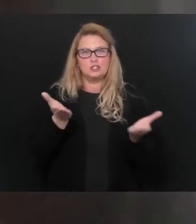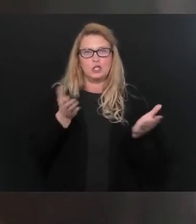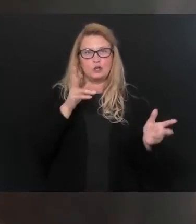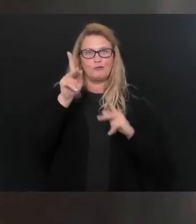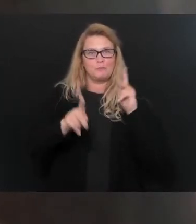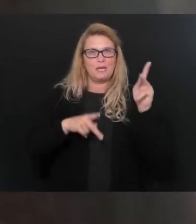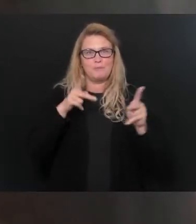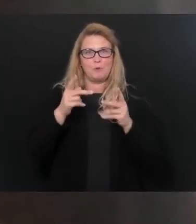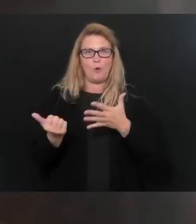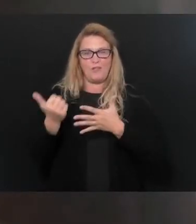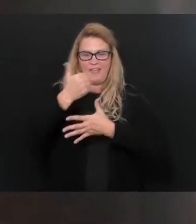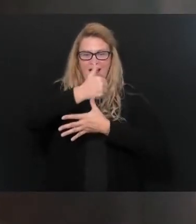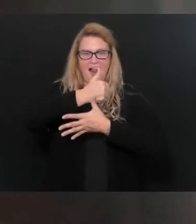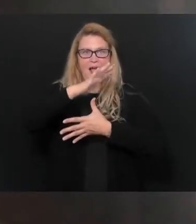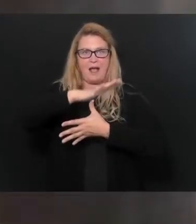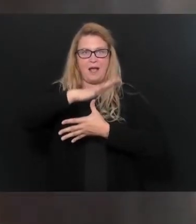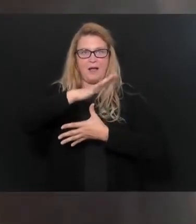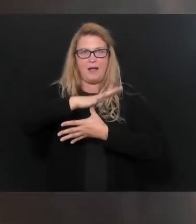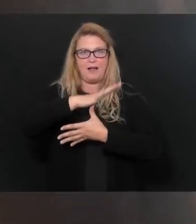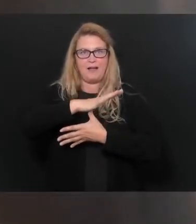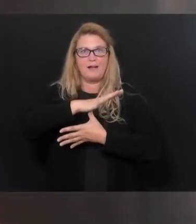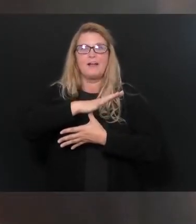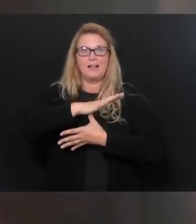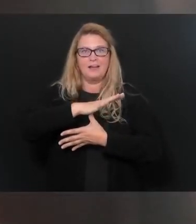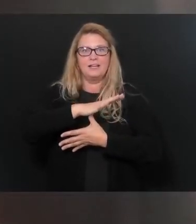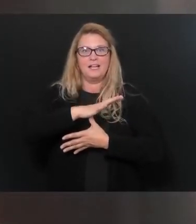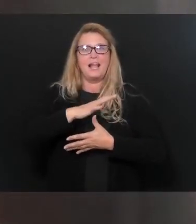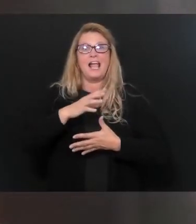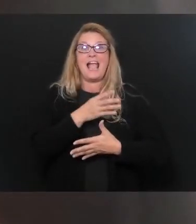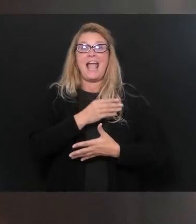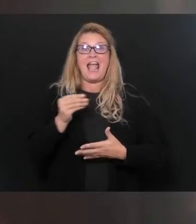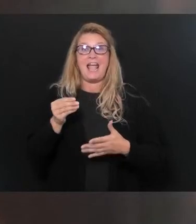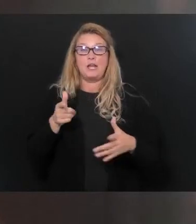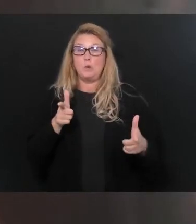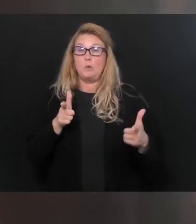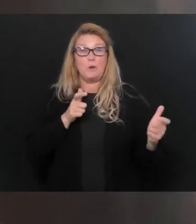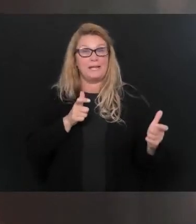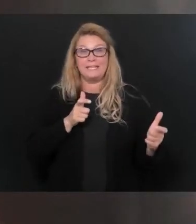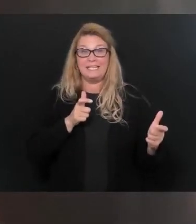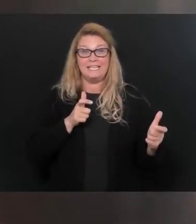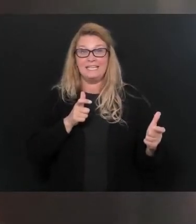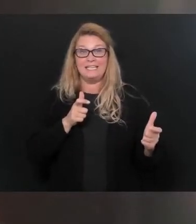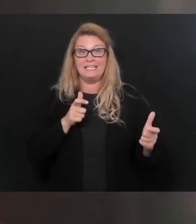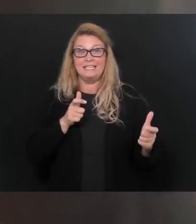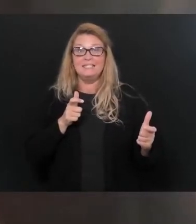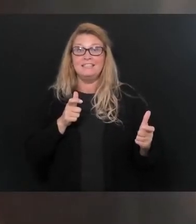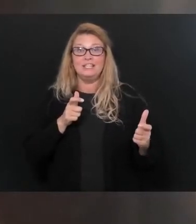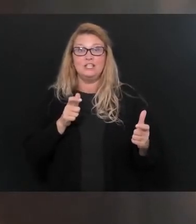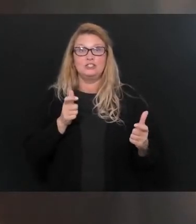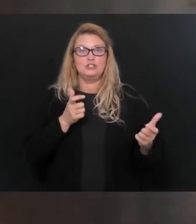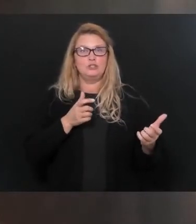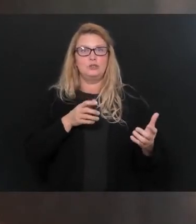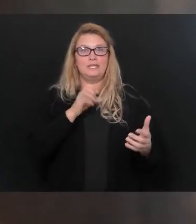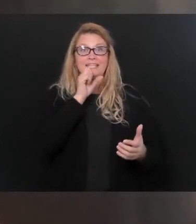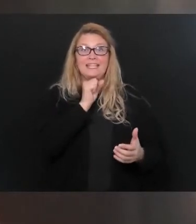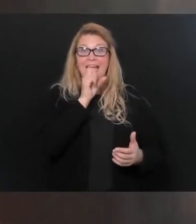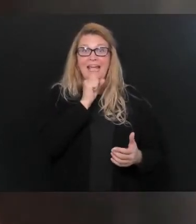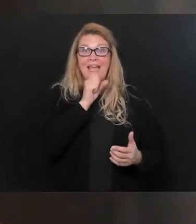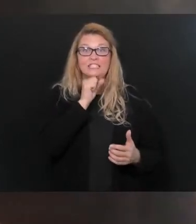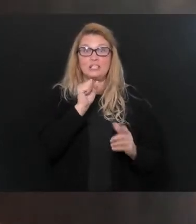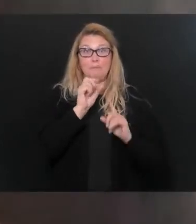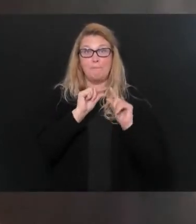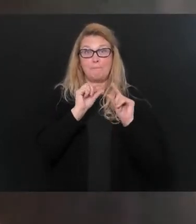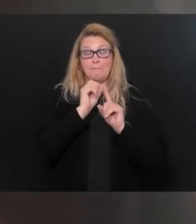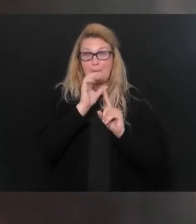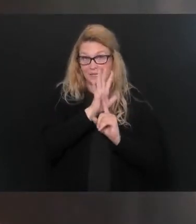high priority areas, but we're also moving very quickly to get to our most vulnerable, our aged population. And